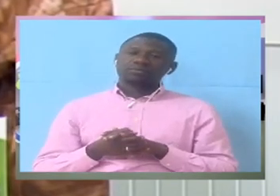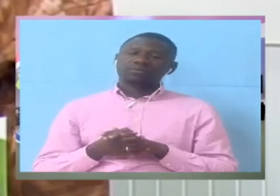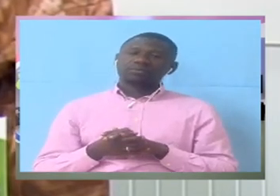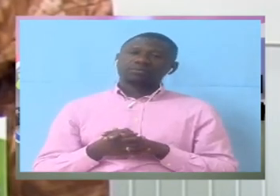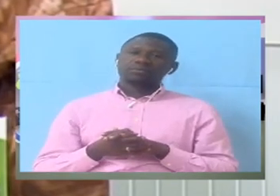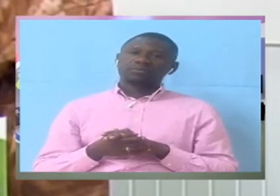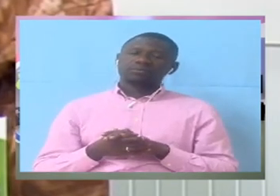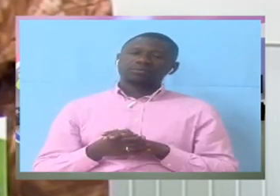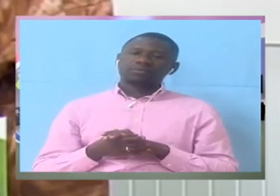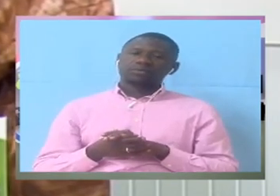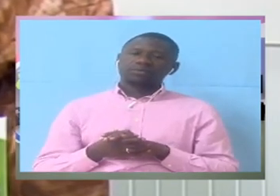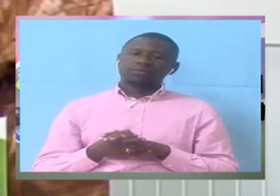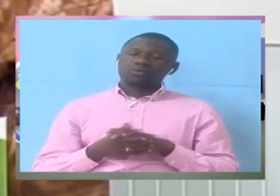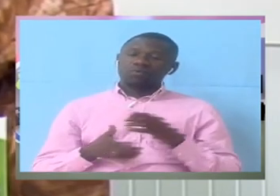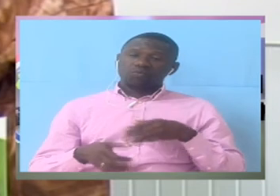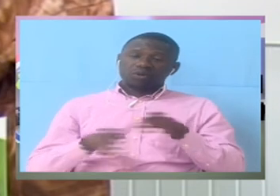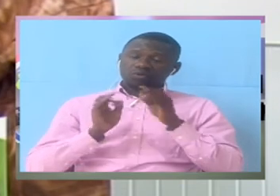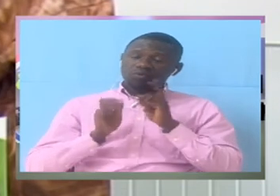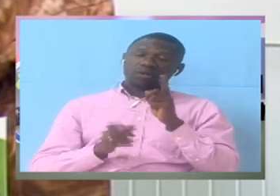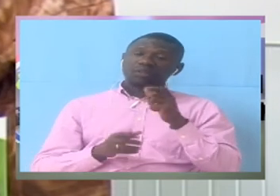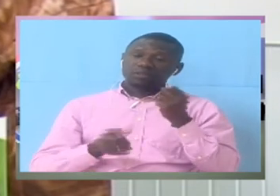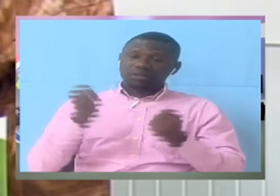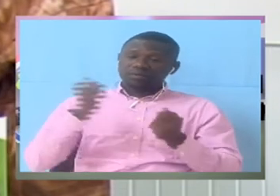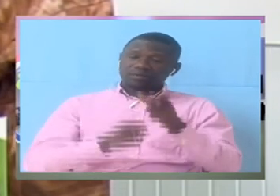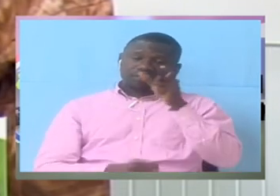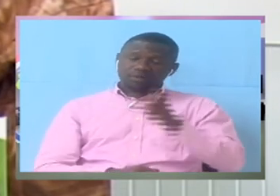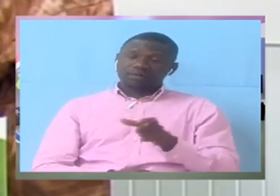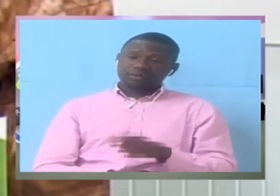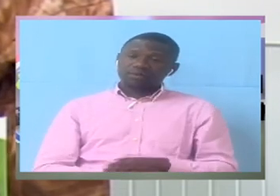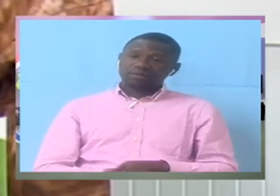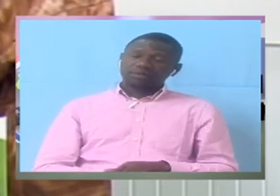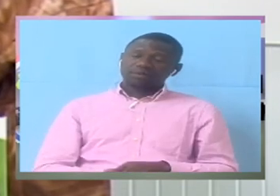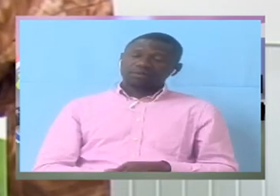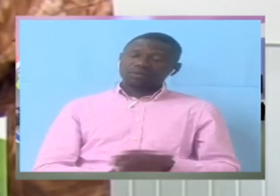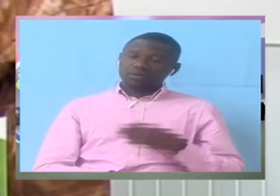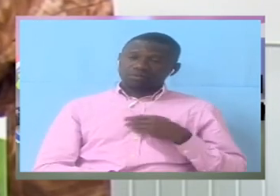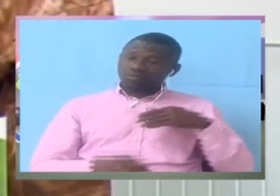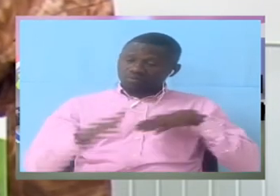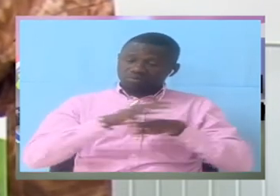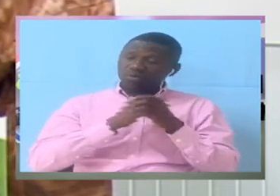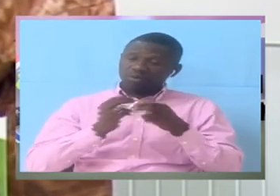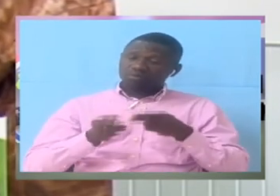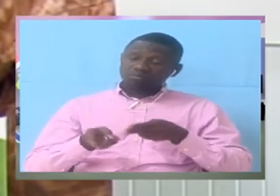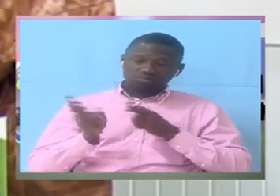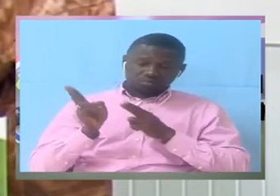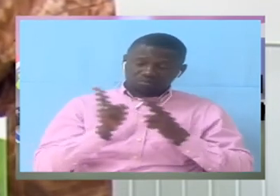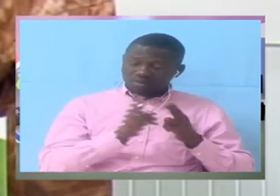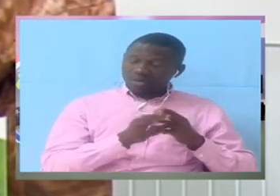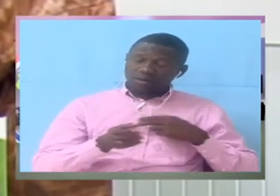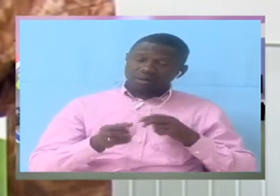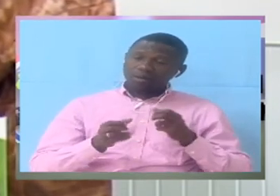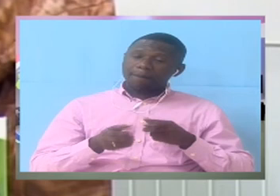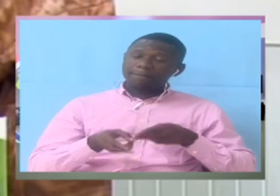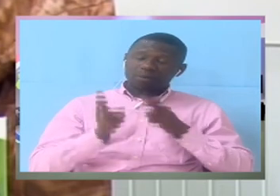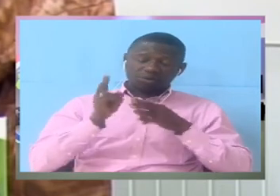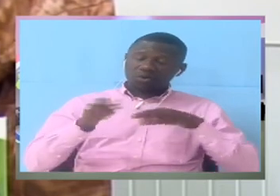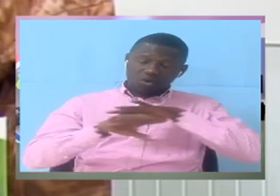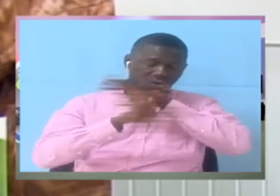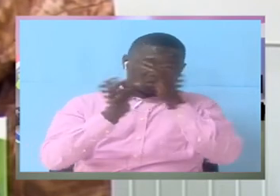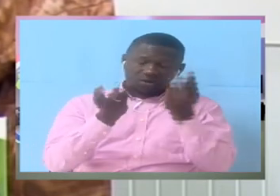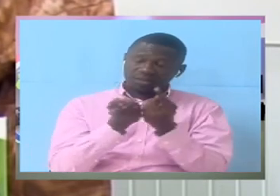then. We took one driver. We put bullets and guns in that